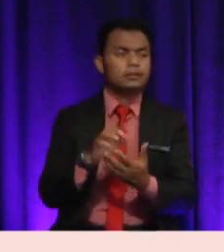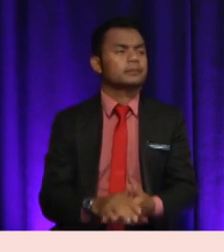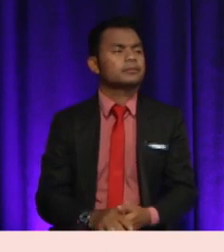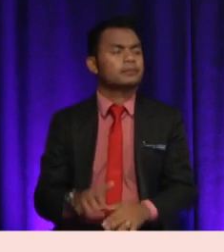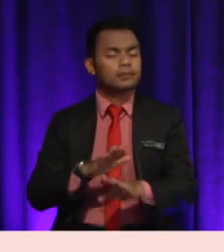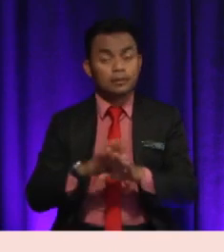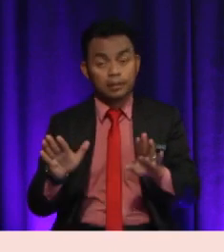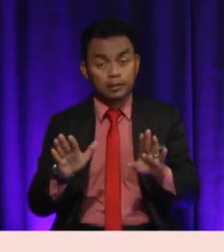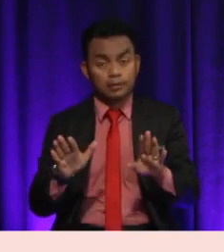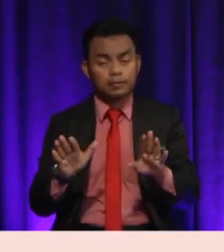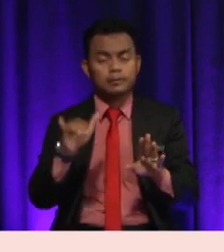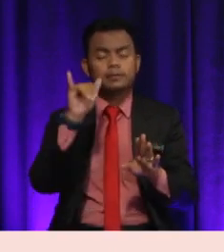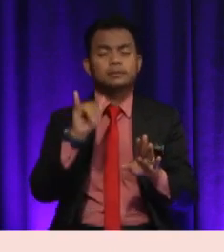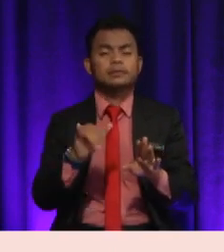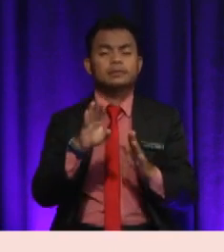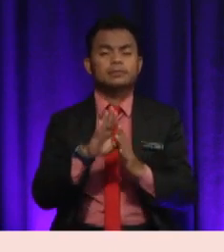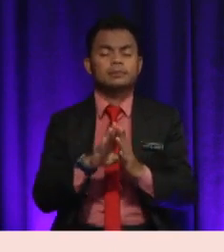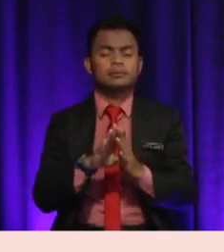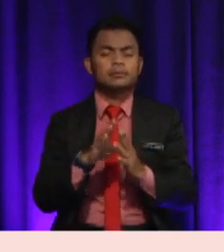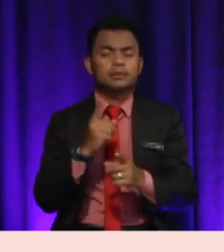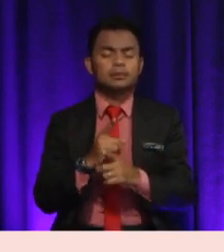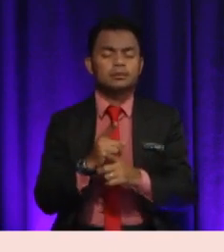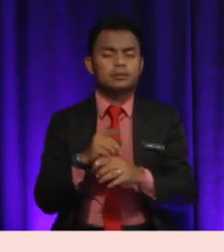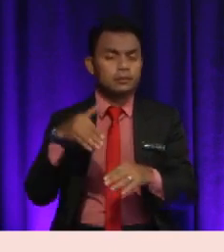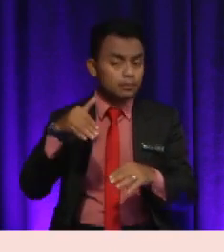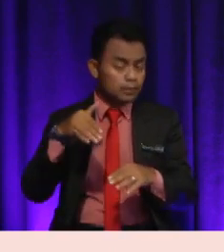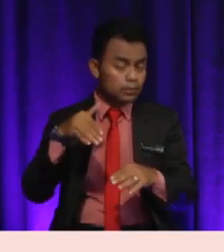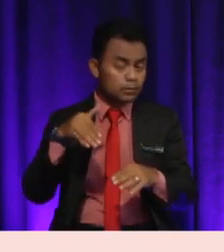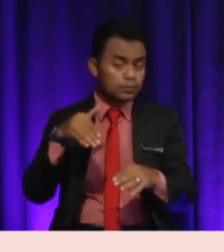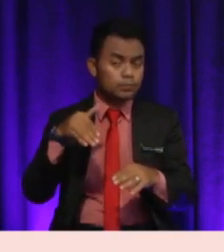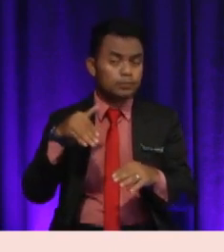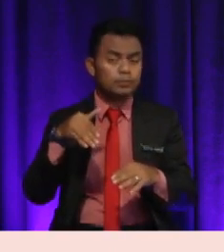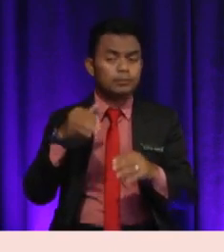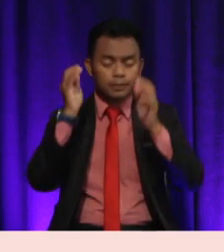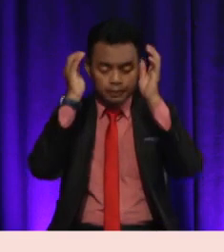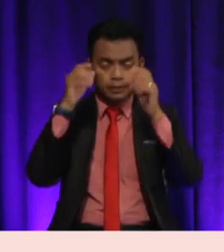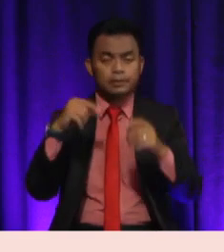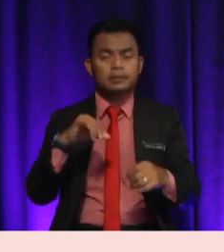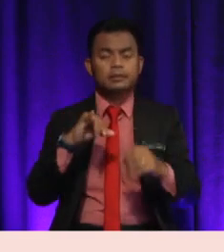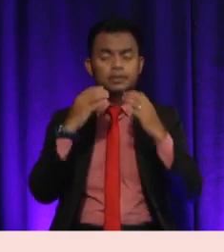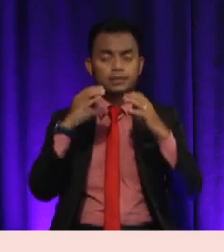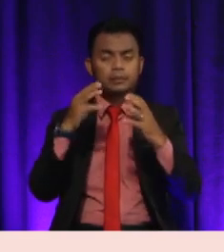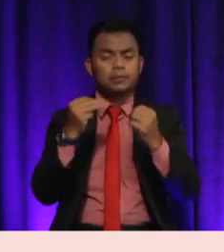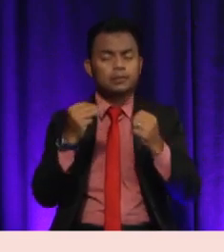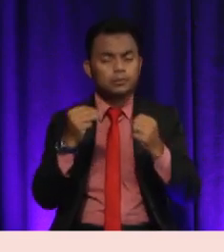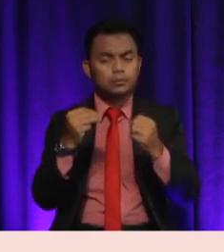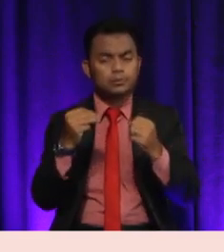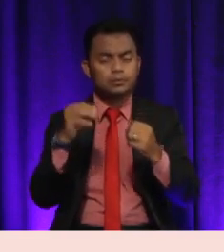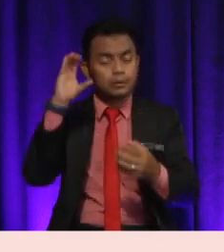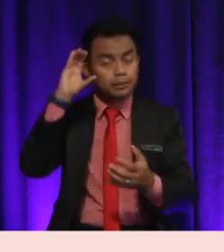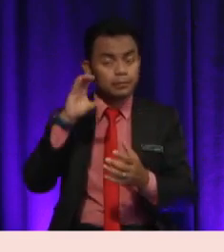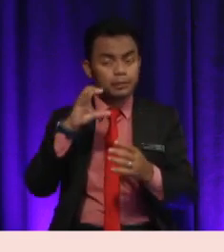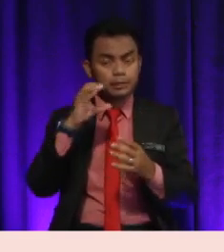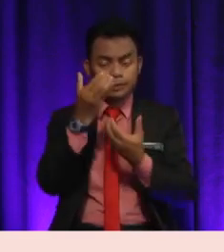own. Before her birthday, she had mentioned to her parents that she really wanted the camera. She was even willing to use her own savings